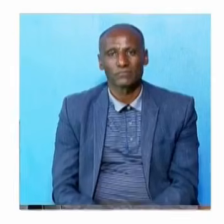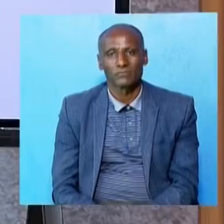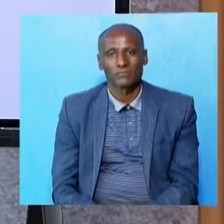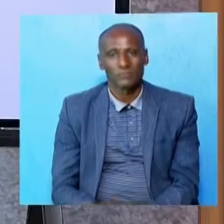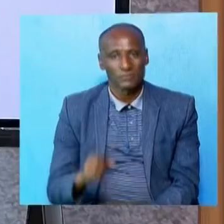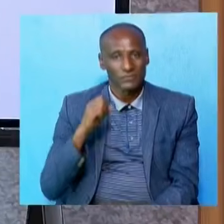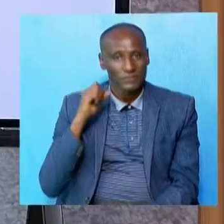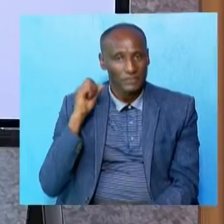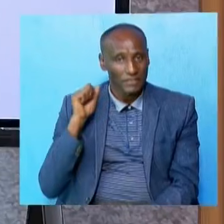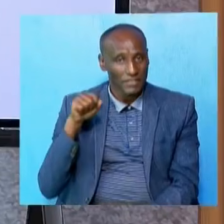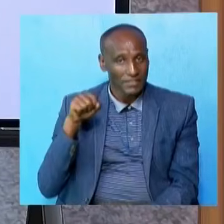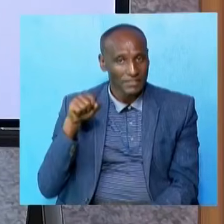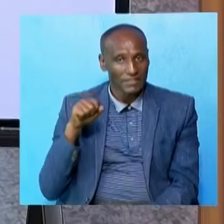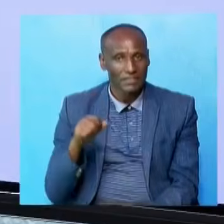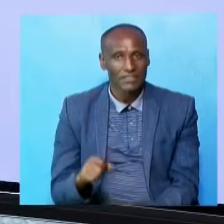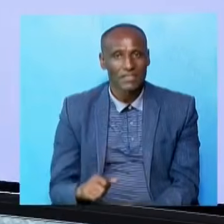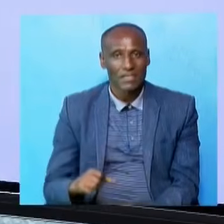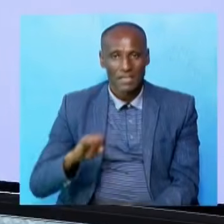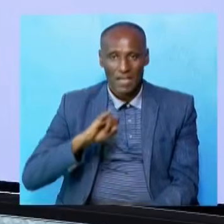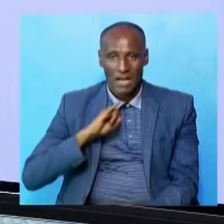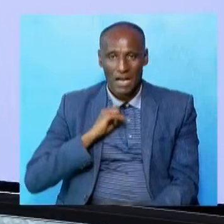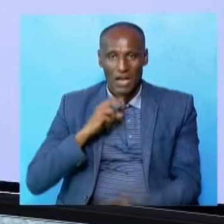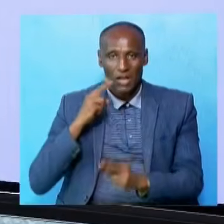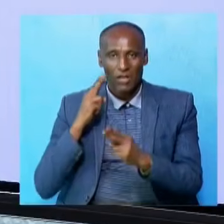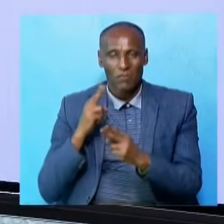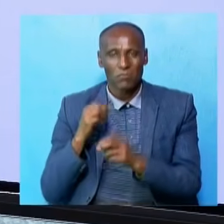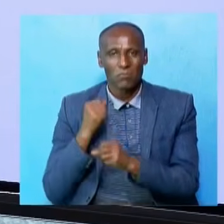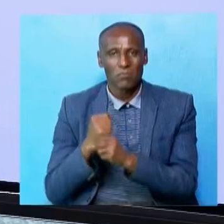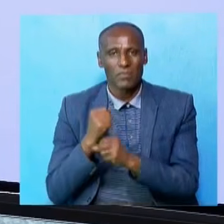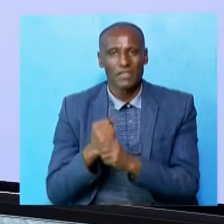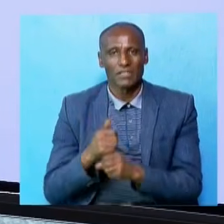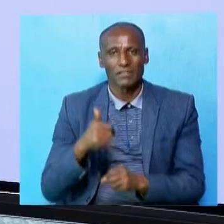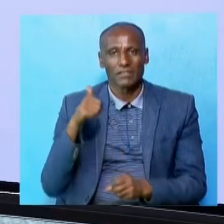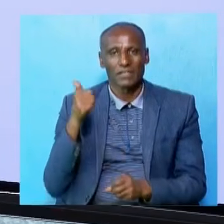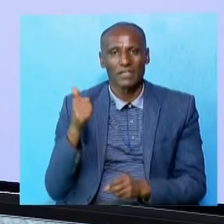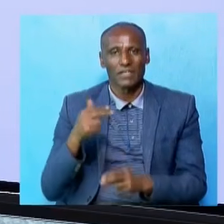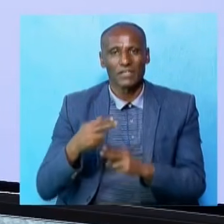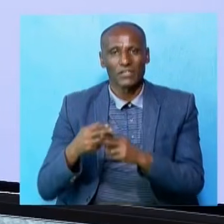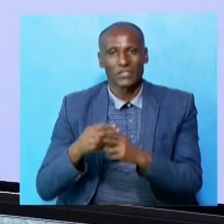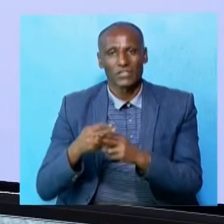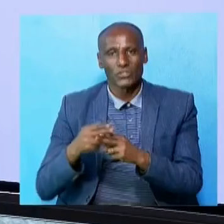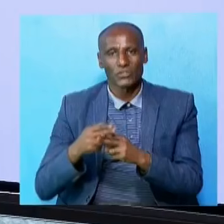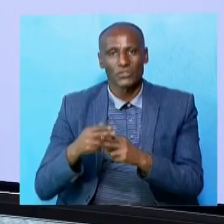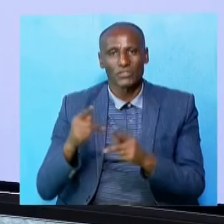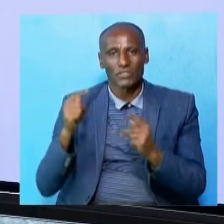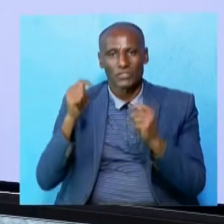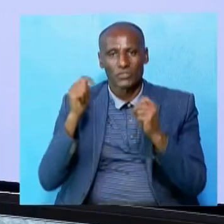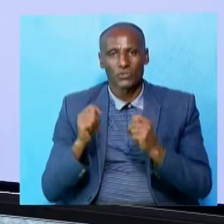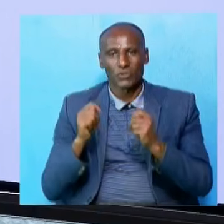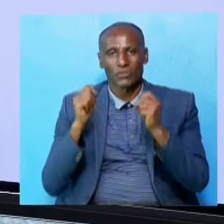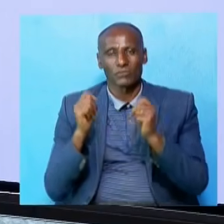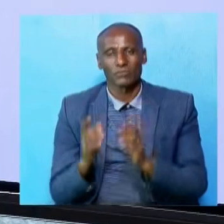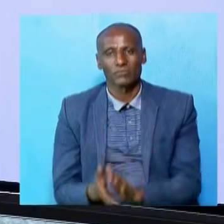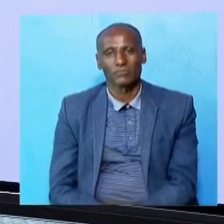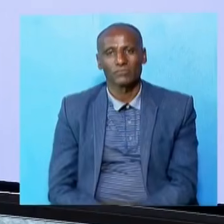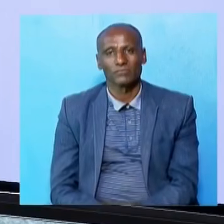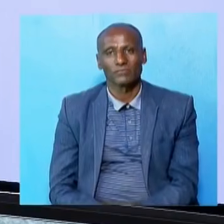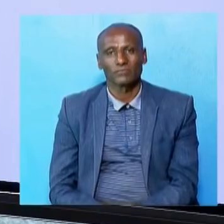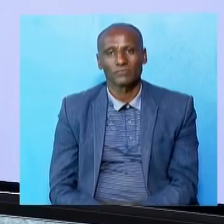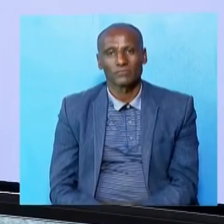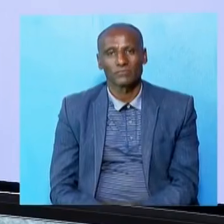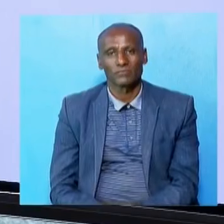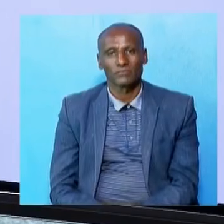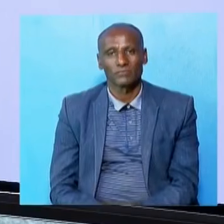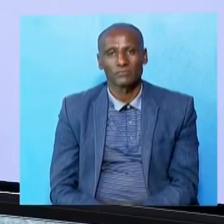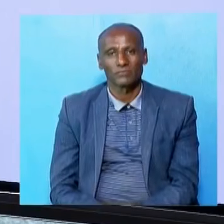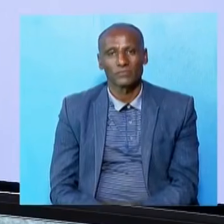Yes? I made what? A short story. Instead of saying make, what do we say? Yes, we used the